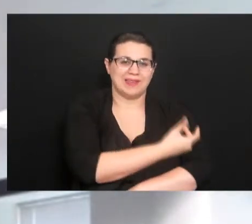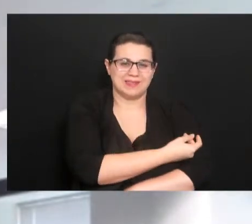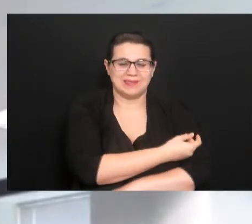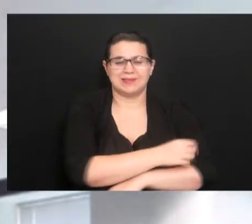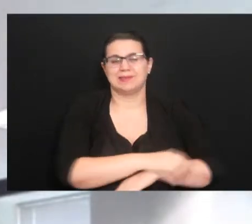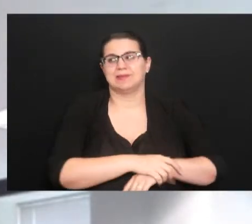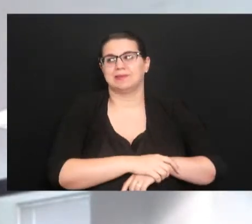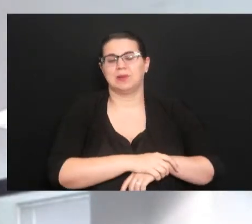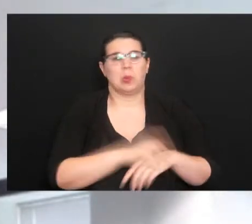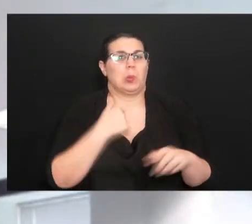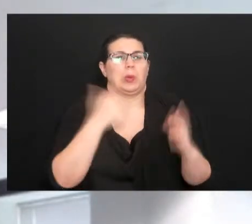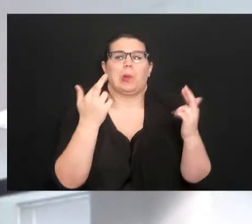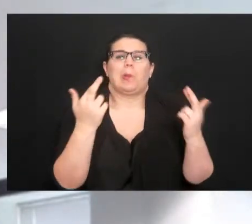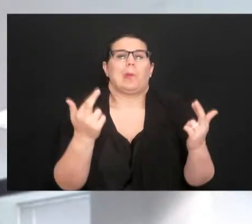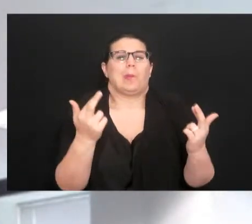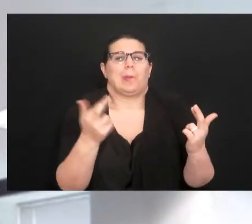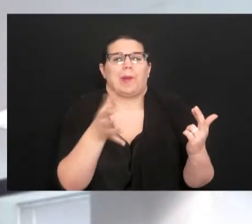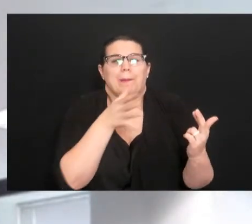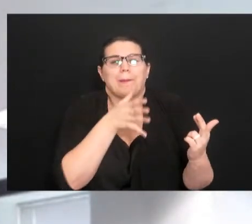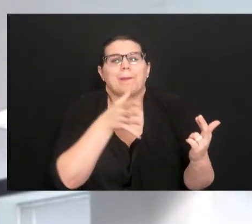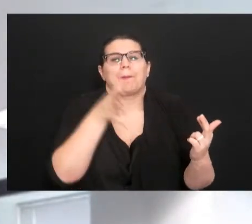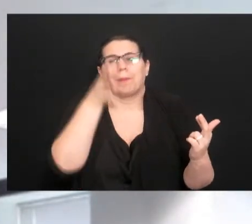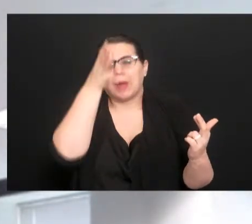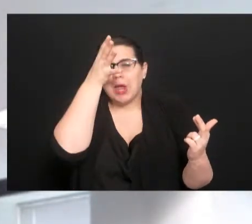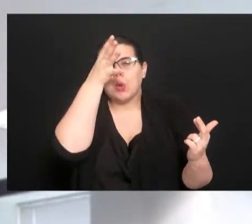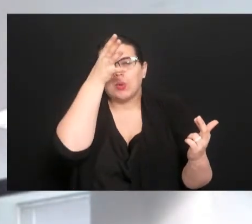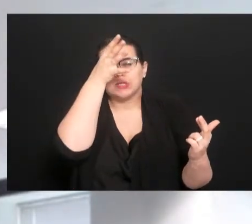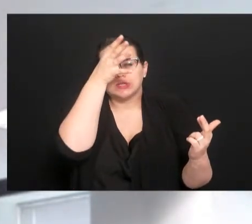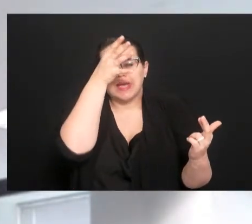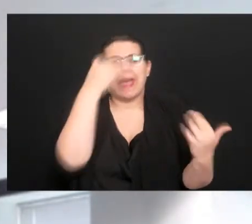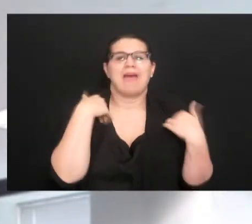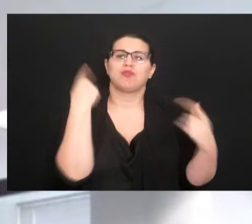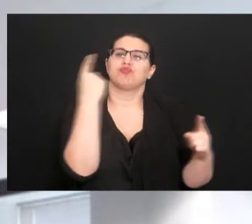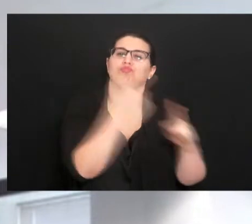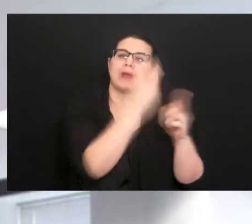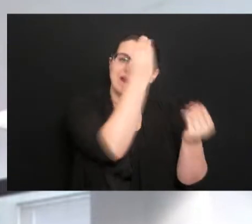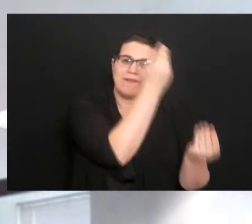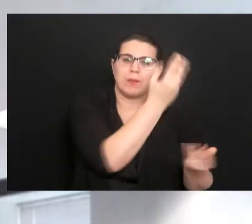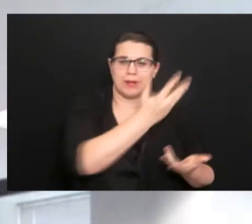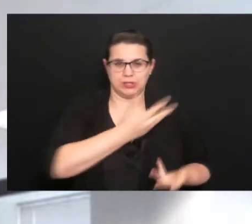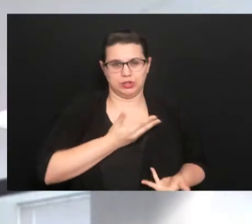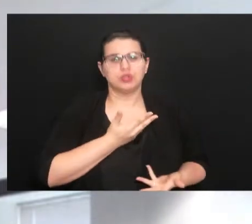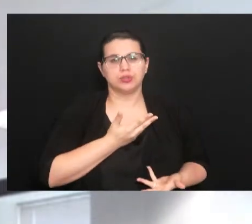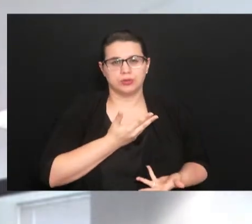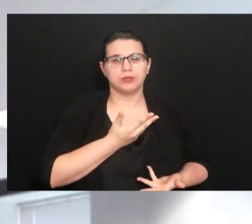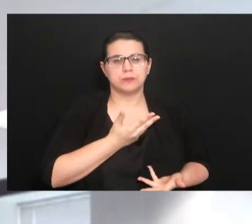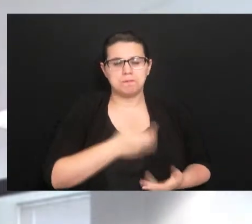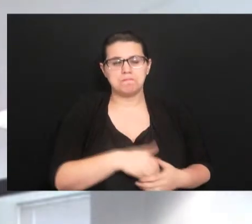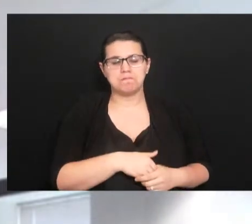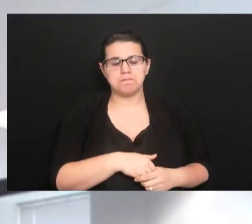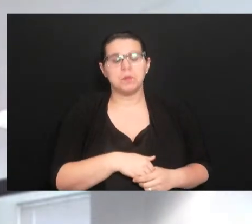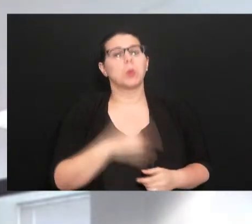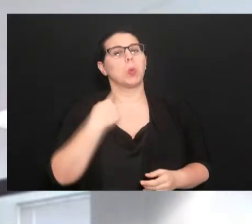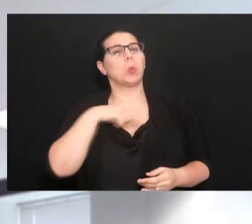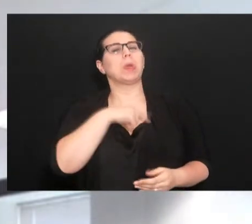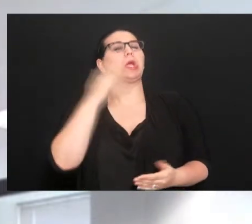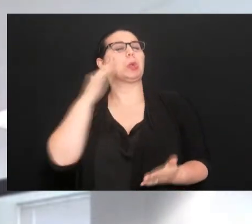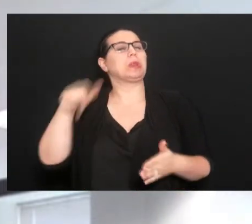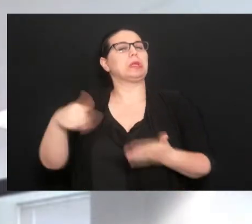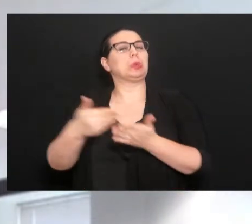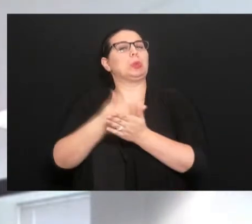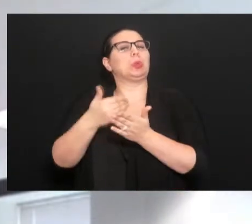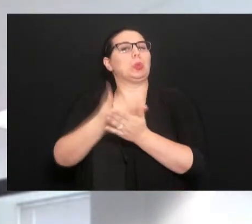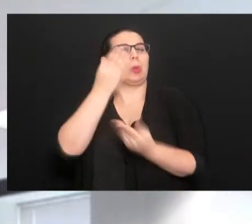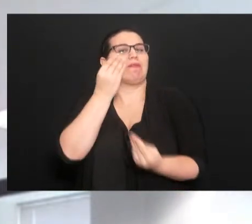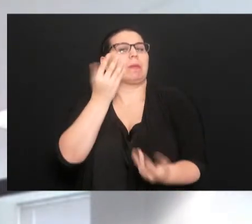parents of patients get the proper information. We do understand that because the vaccines are fairly new, that maybe a lot of